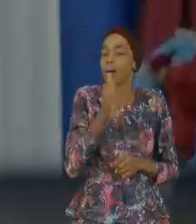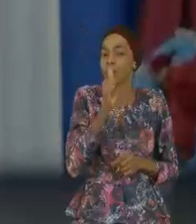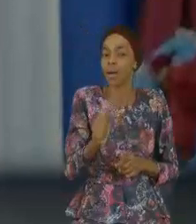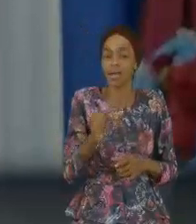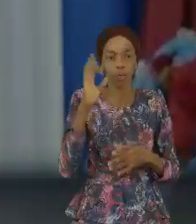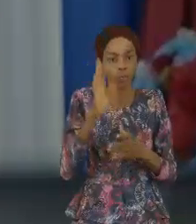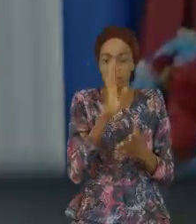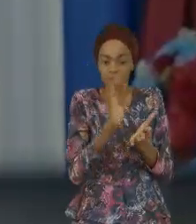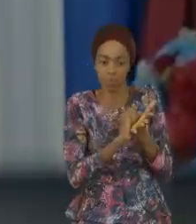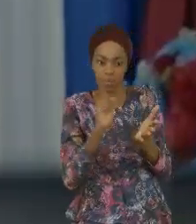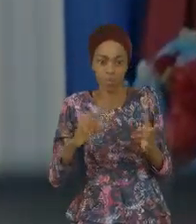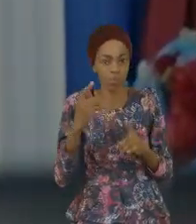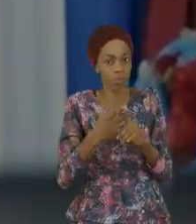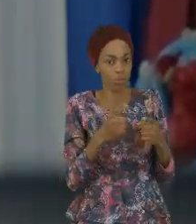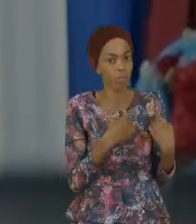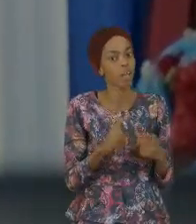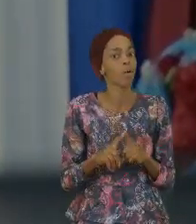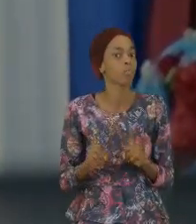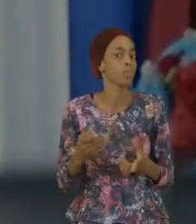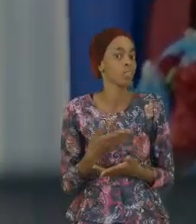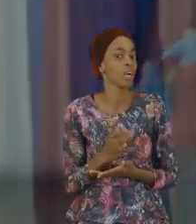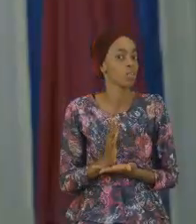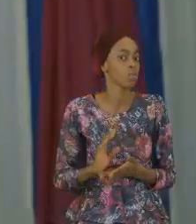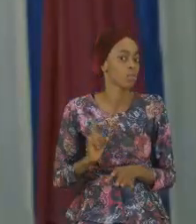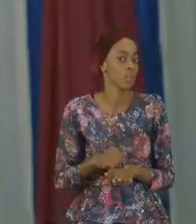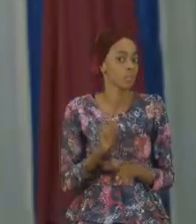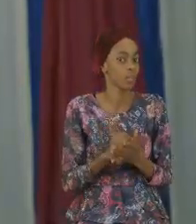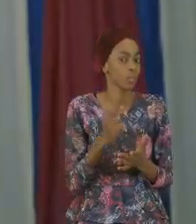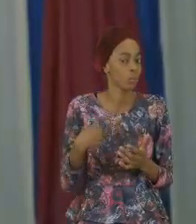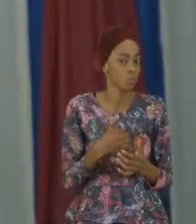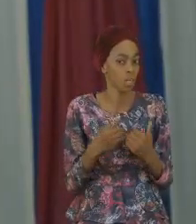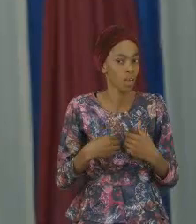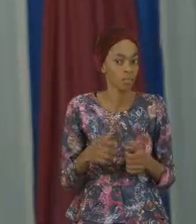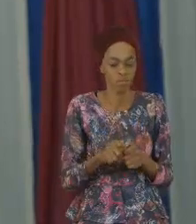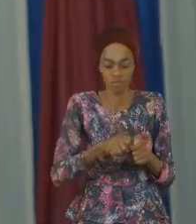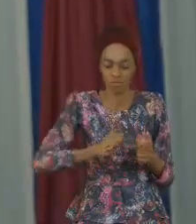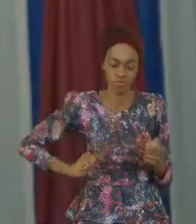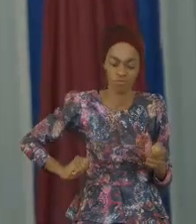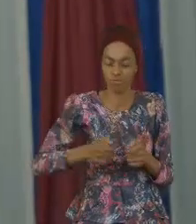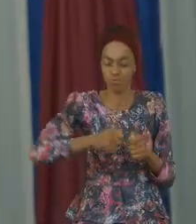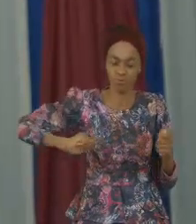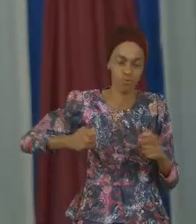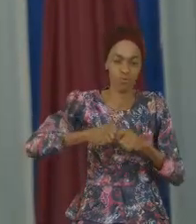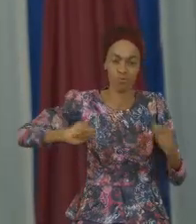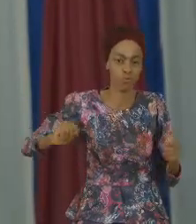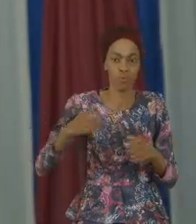heart. But there are times we have to tear some pictures